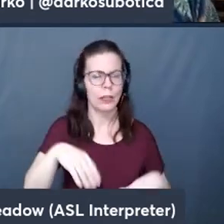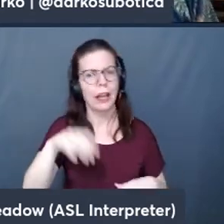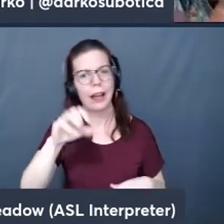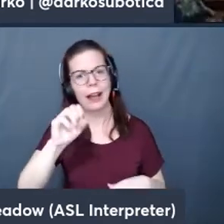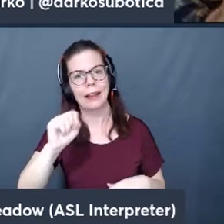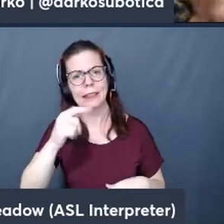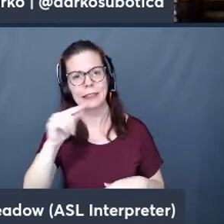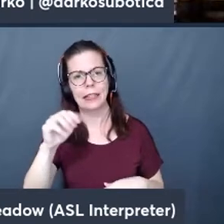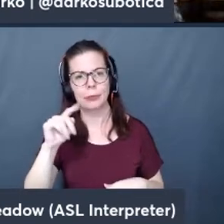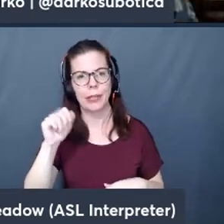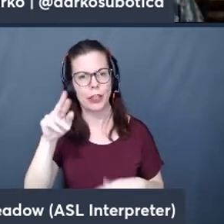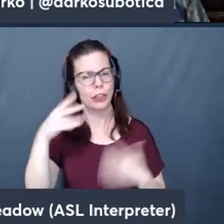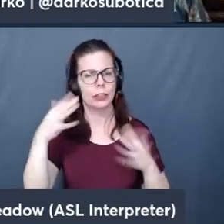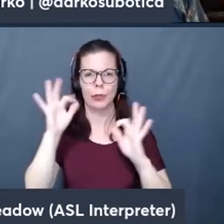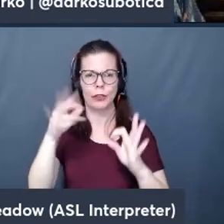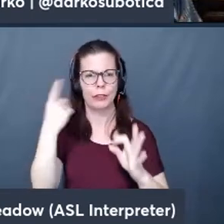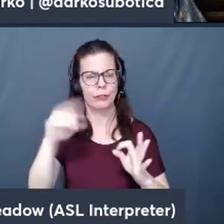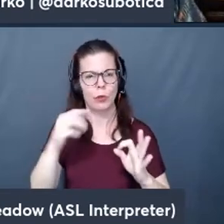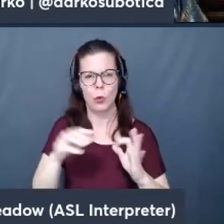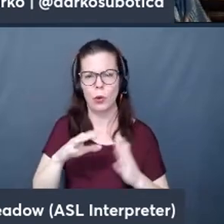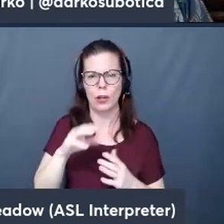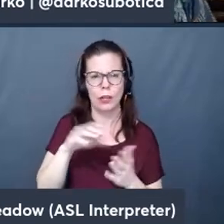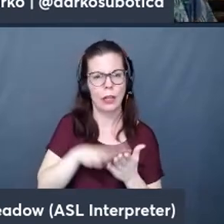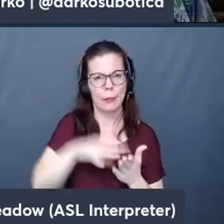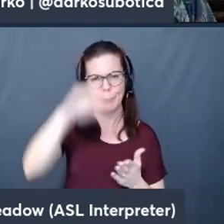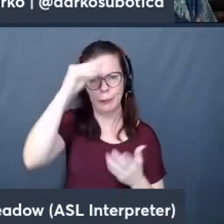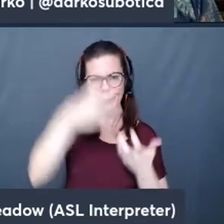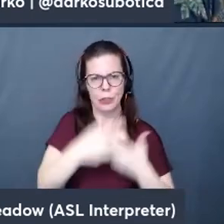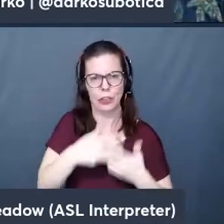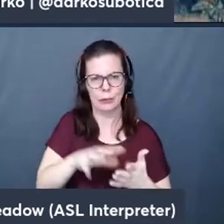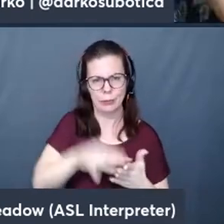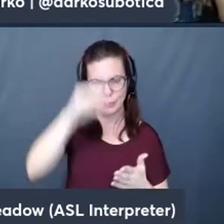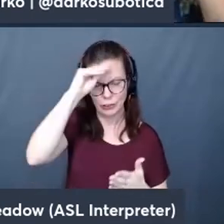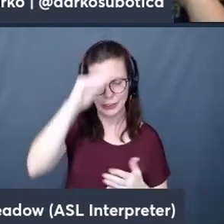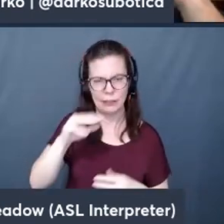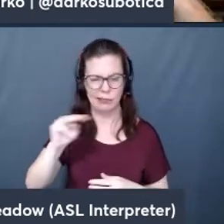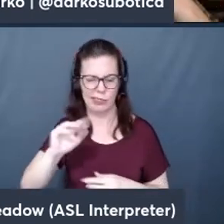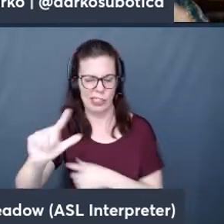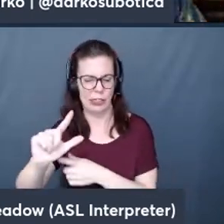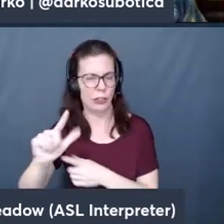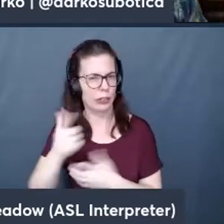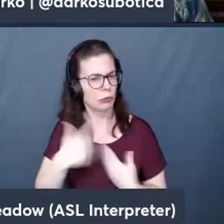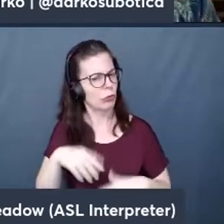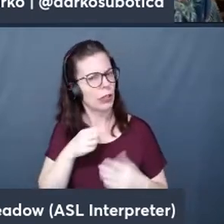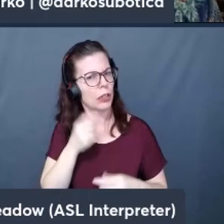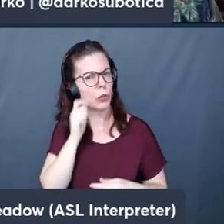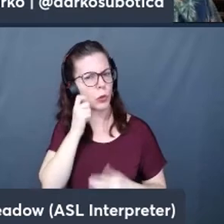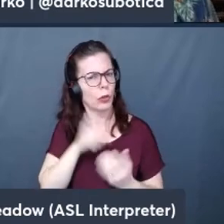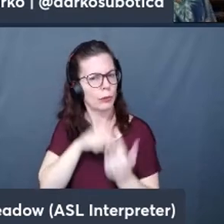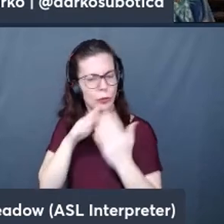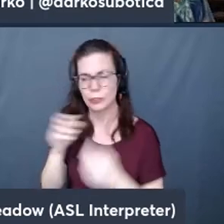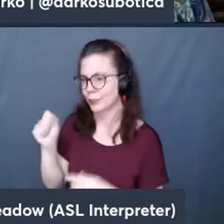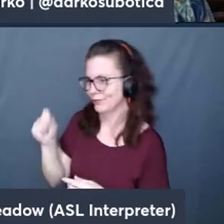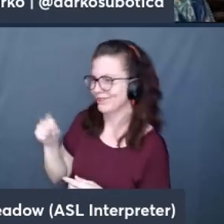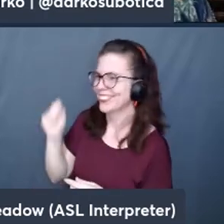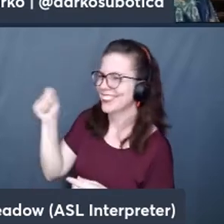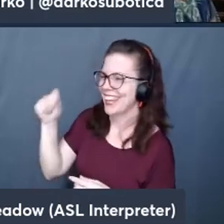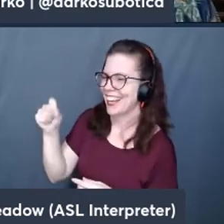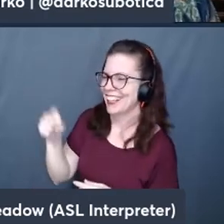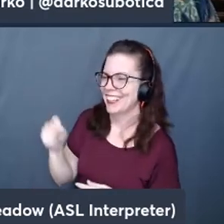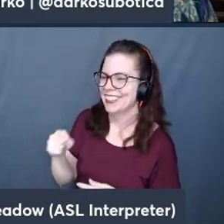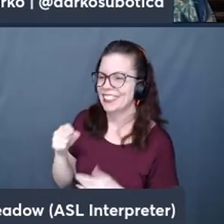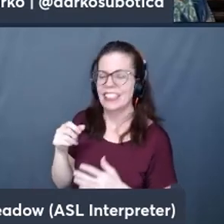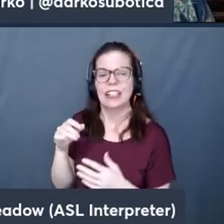thing for machine learning, but this is a very cool way to approach with it. So kudos. absolutely. Yeah.